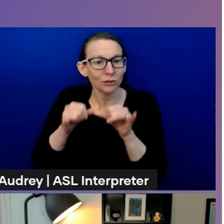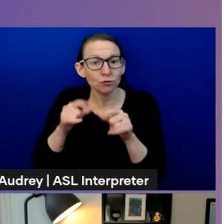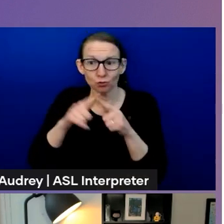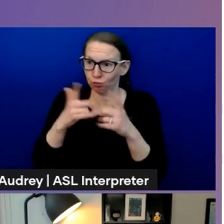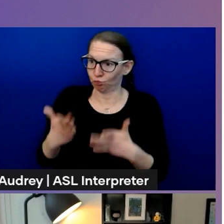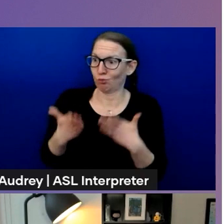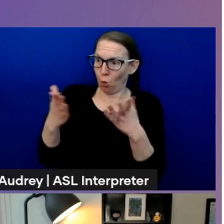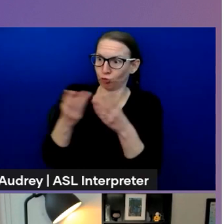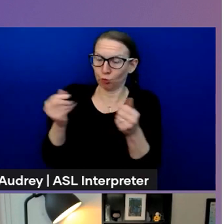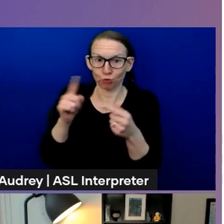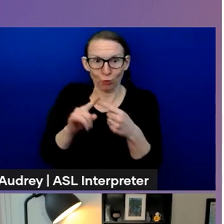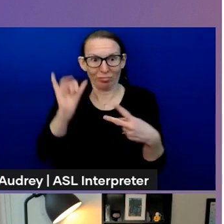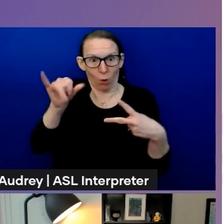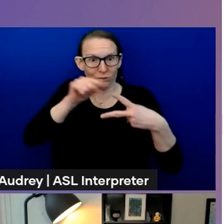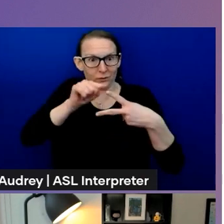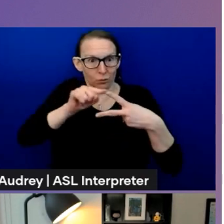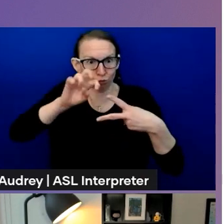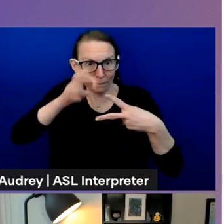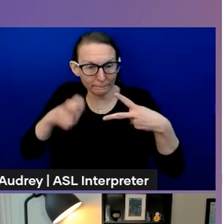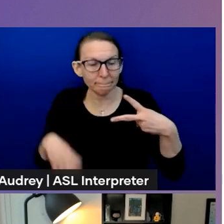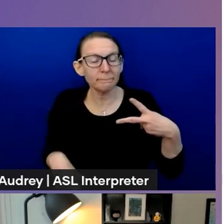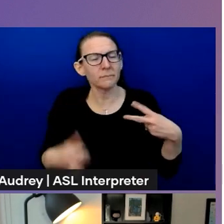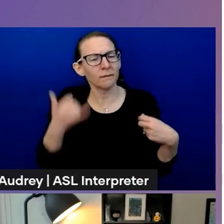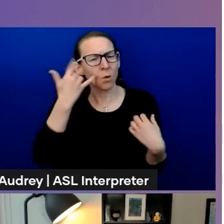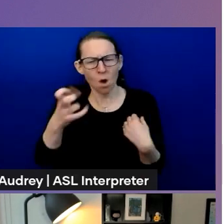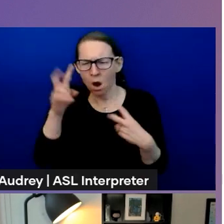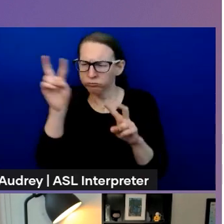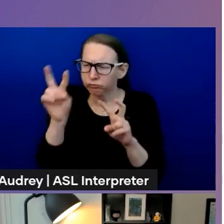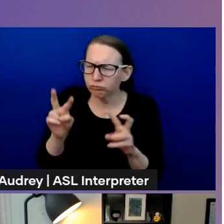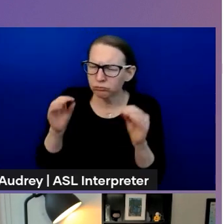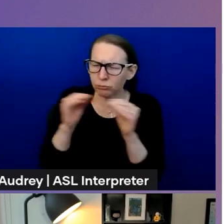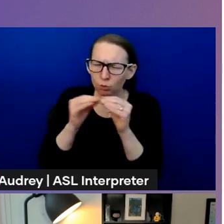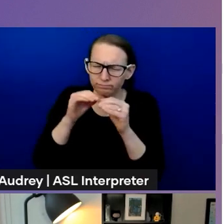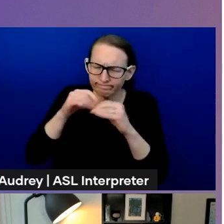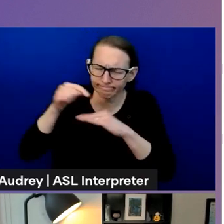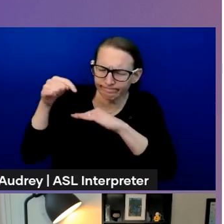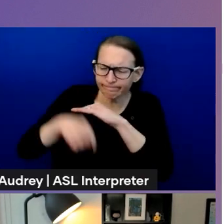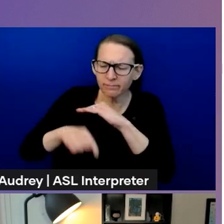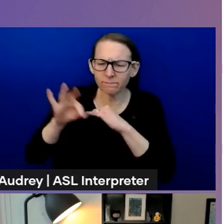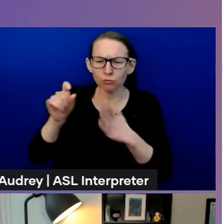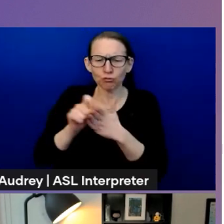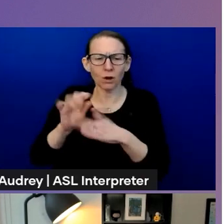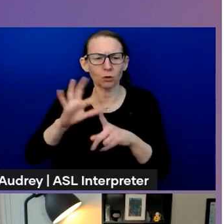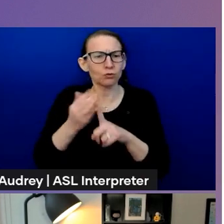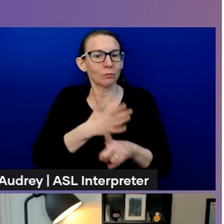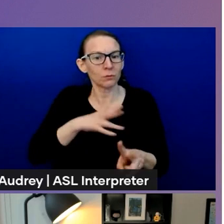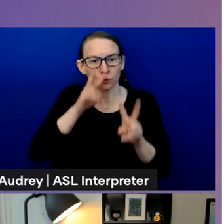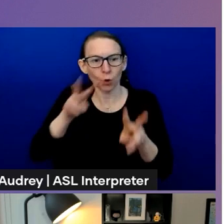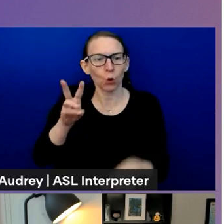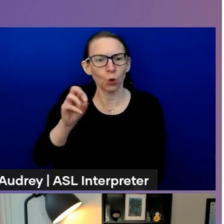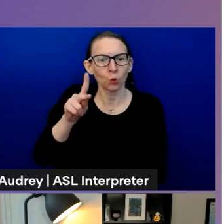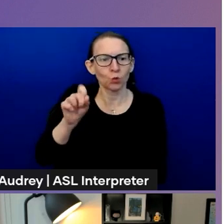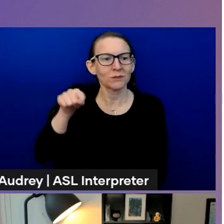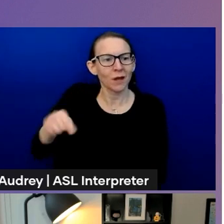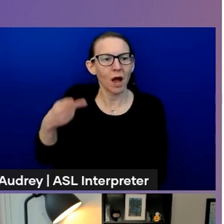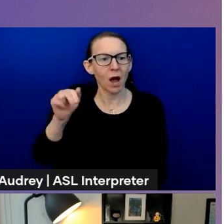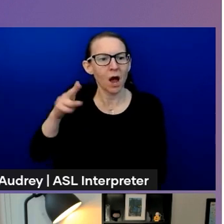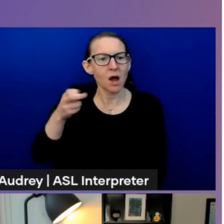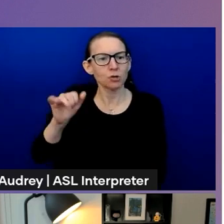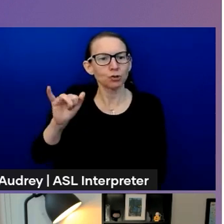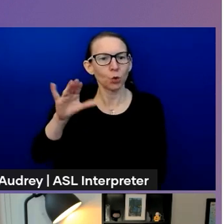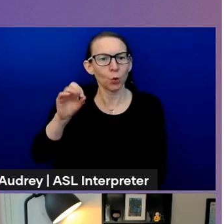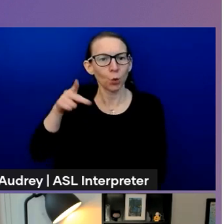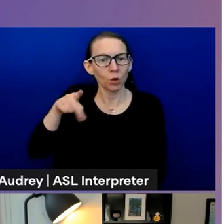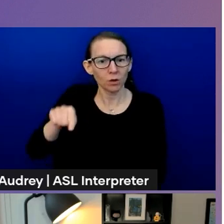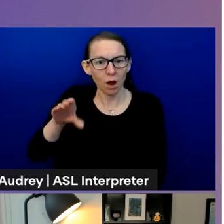problems. And if you want to check out like in detail of kind of the writing culture, please check out works.hashicorp.com. There's a writing practices